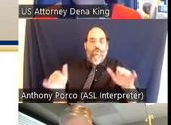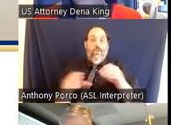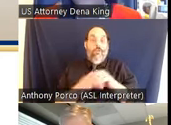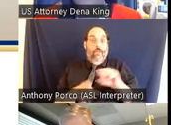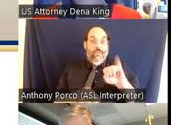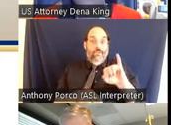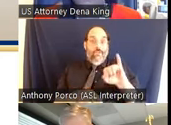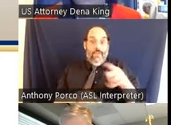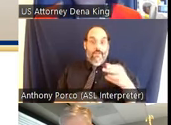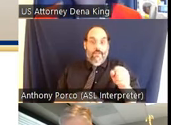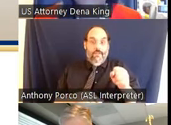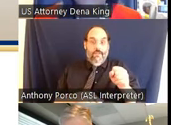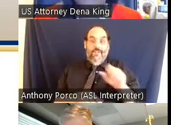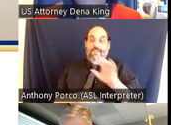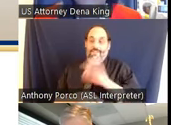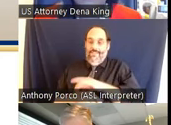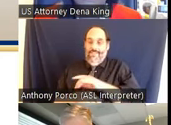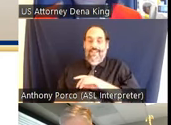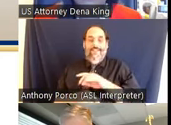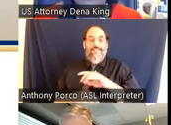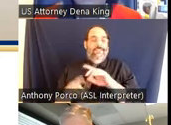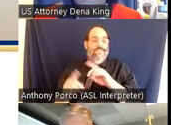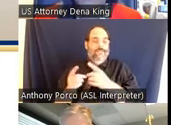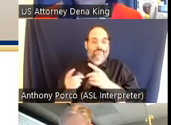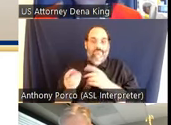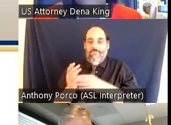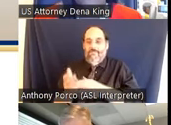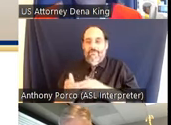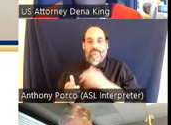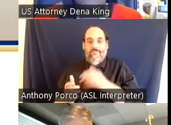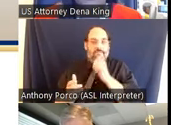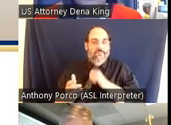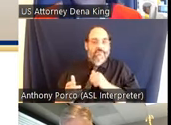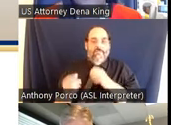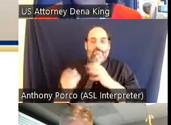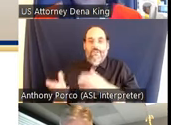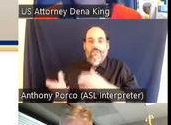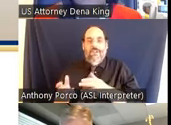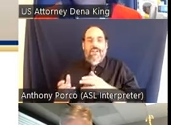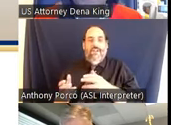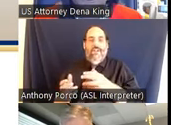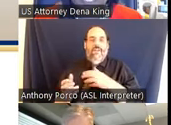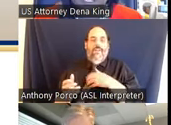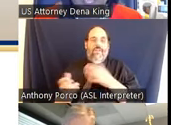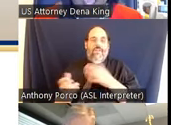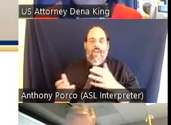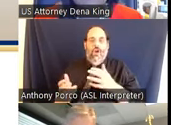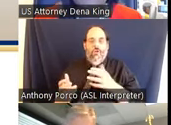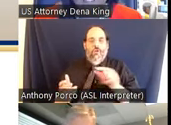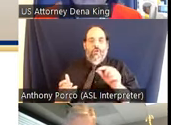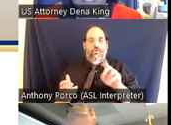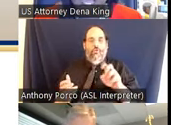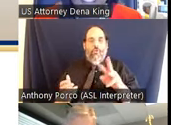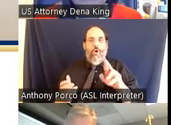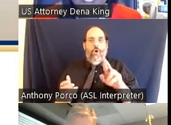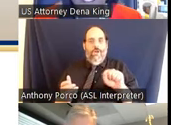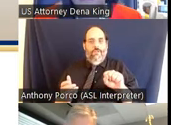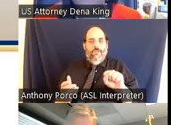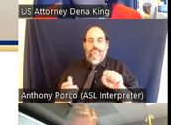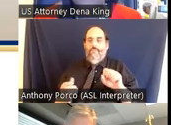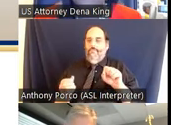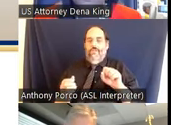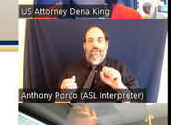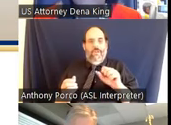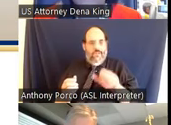been traditionally vulnerable for a number of reasons. Their Gurdwara, which is the Sikh's place of worship, had been vandalized,